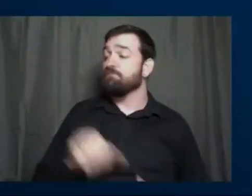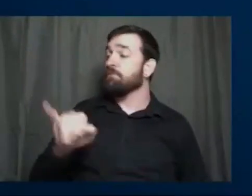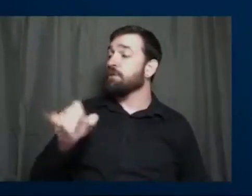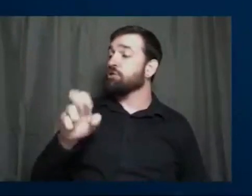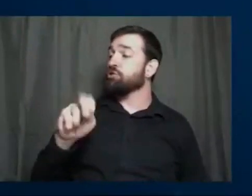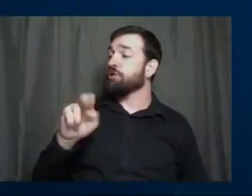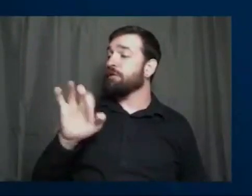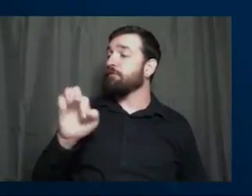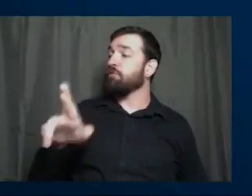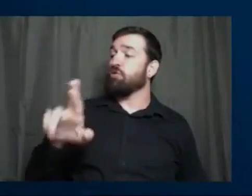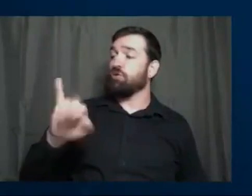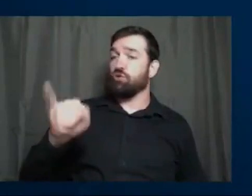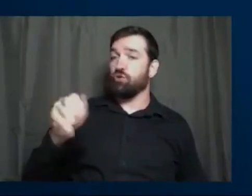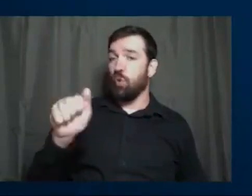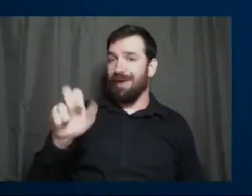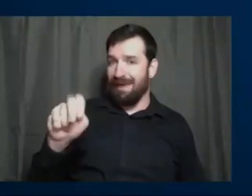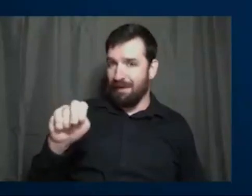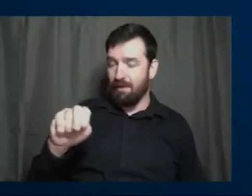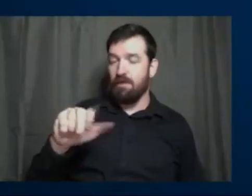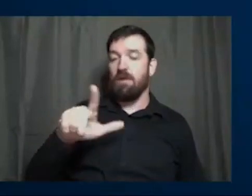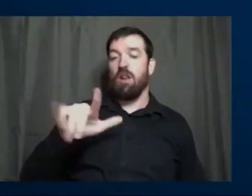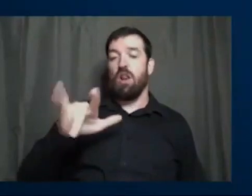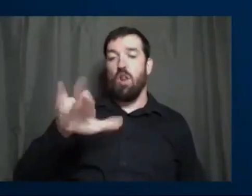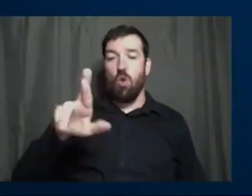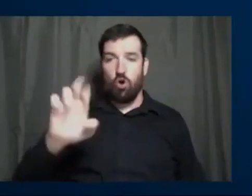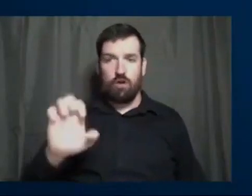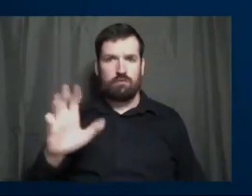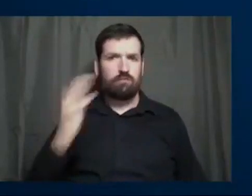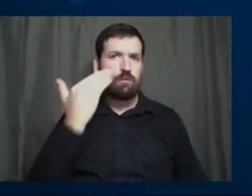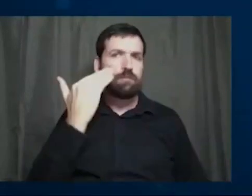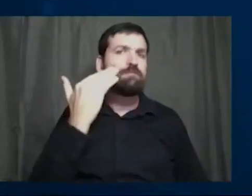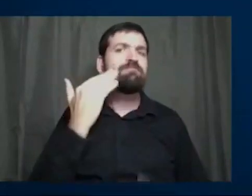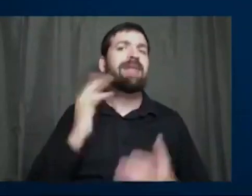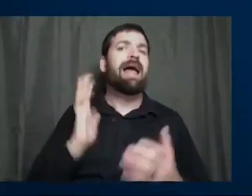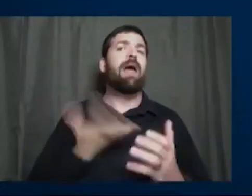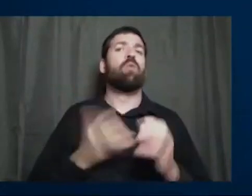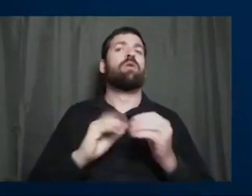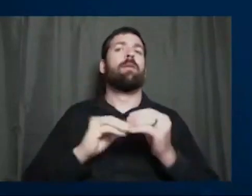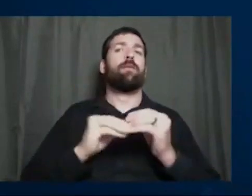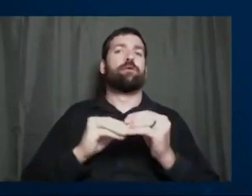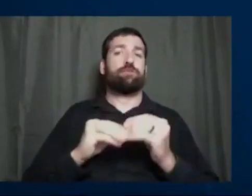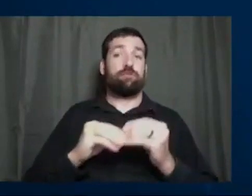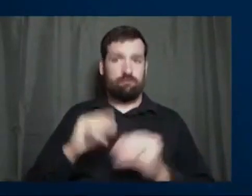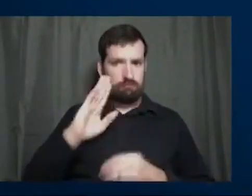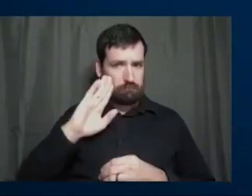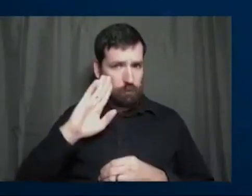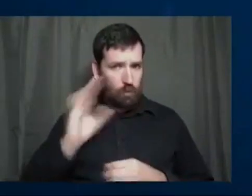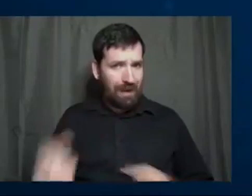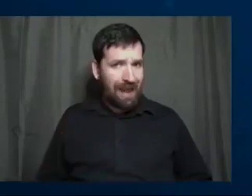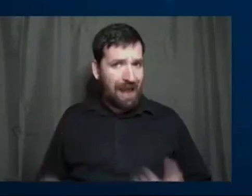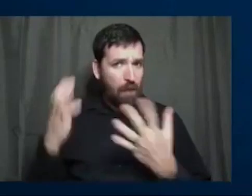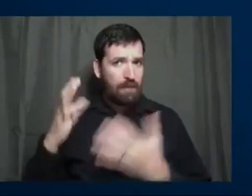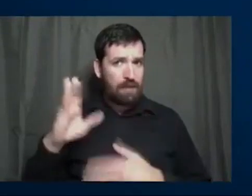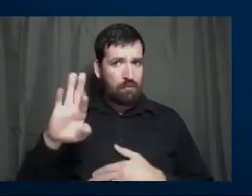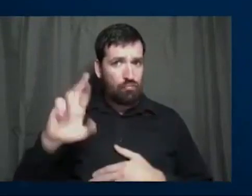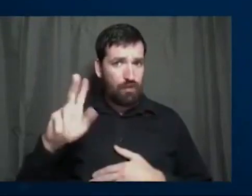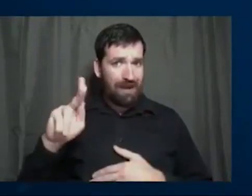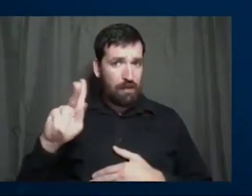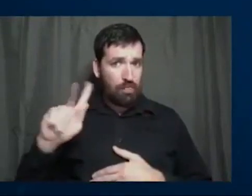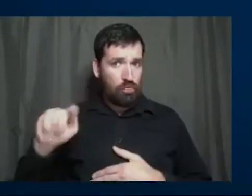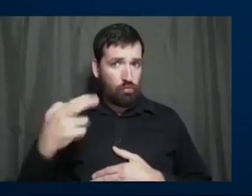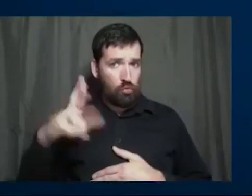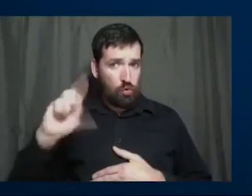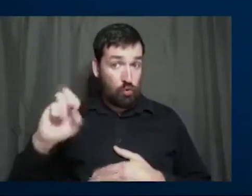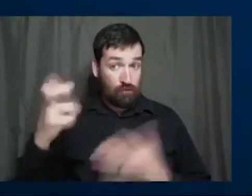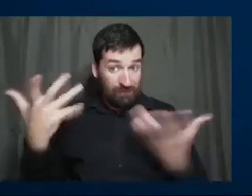want to know about the numbers in our hospital right now. They want to know, do you know how many are breakthrough infections and if they are all